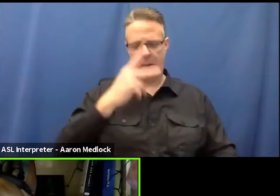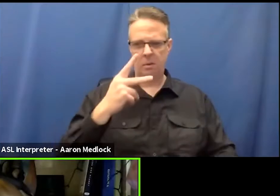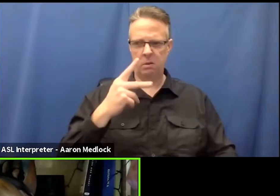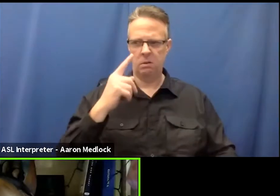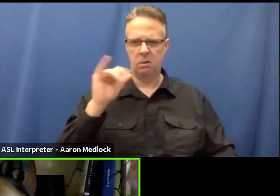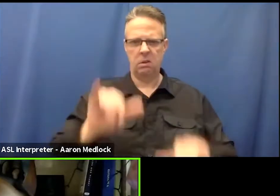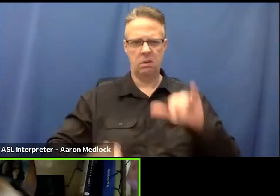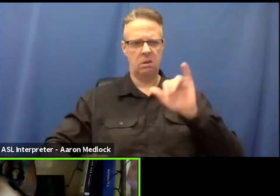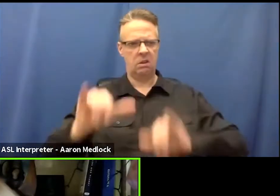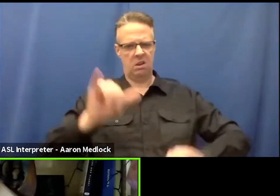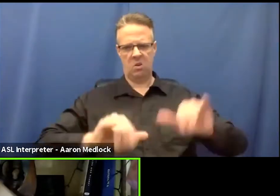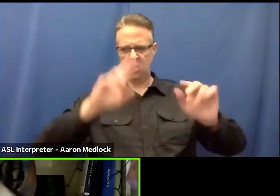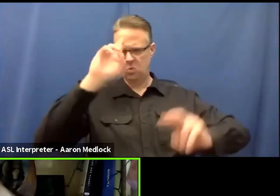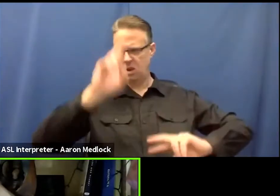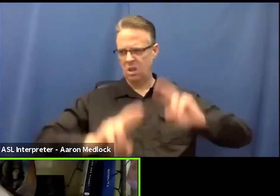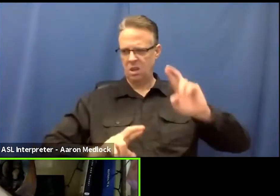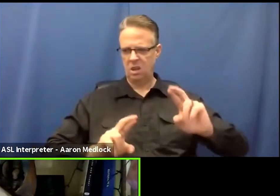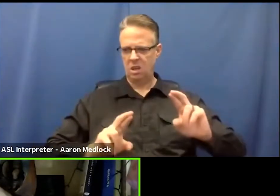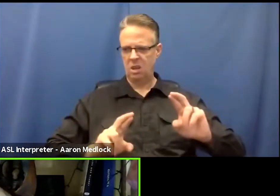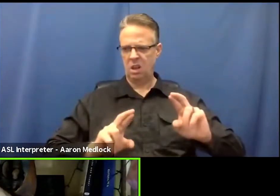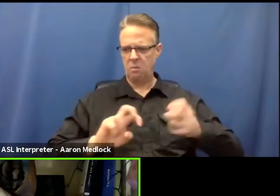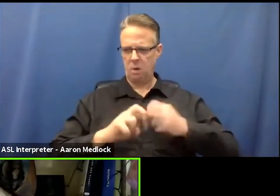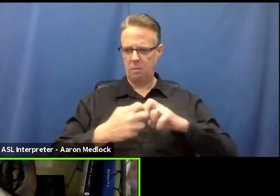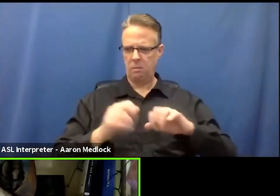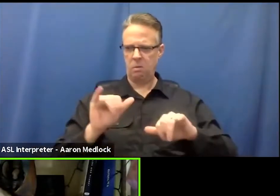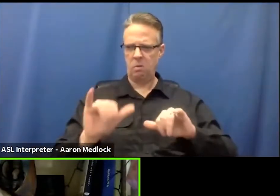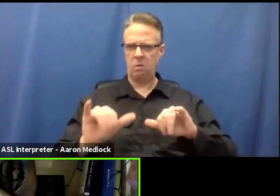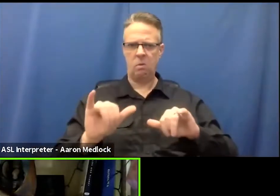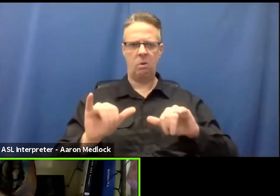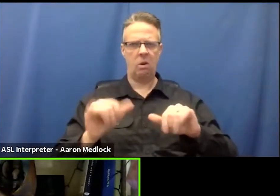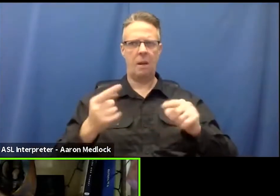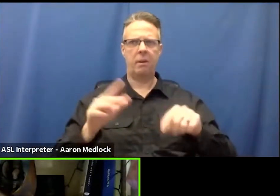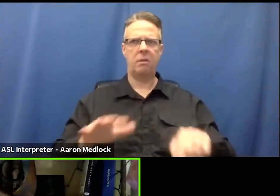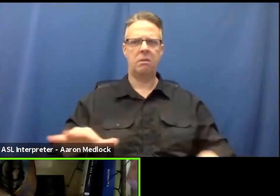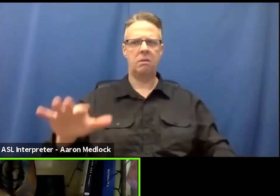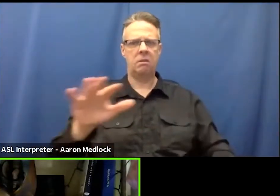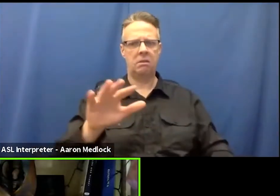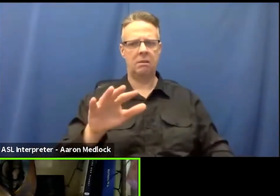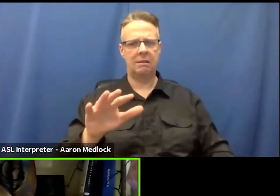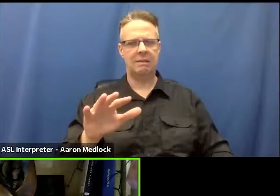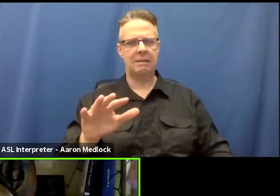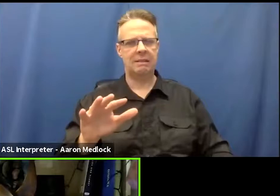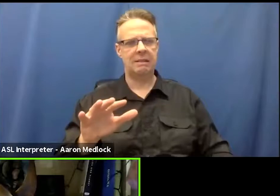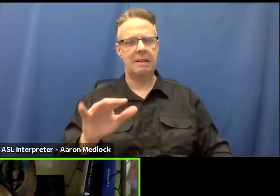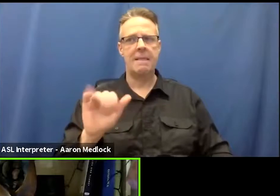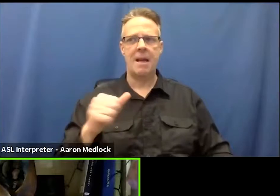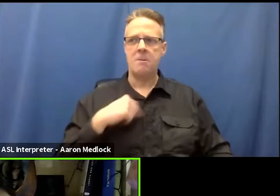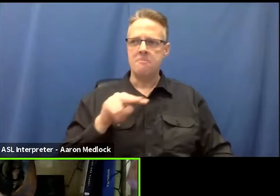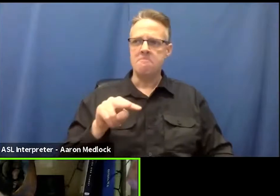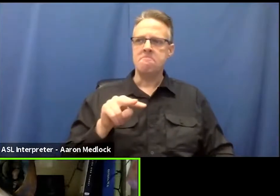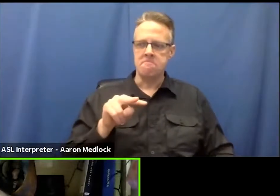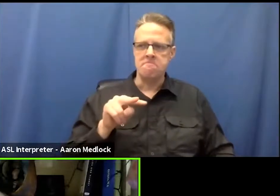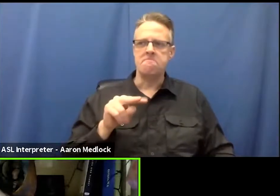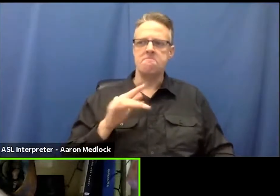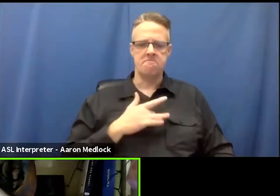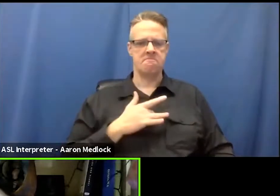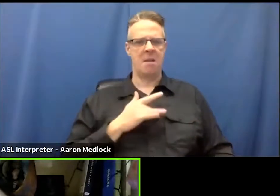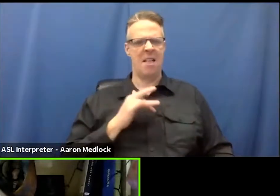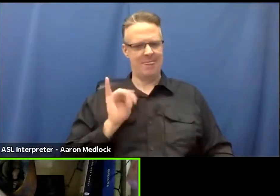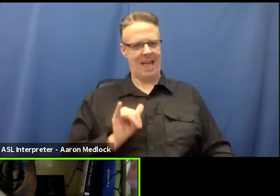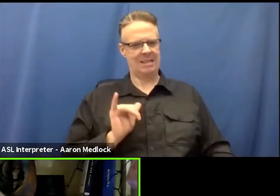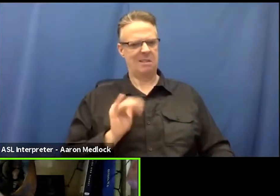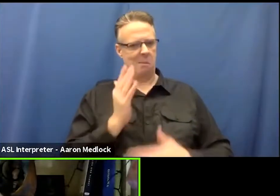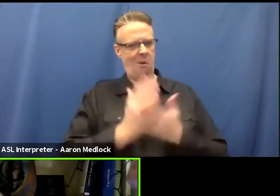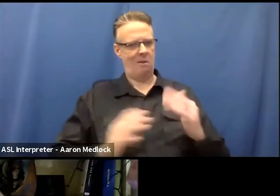of these issues. And, you know, I think that is something that we can take heart from, and that, you know, that's part of our work